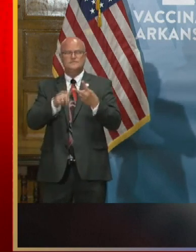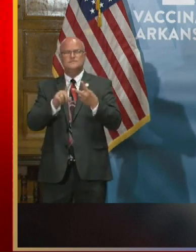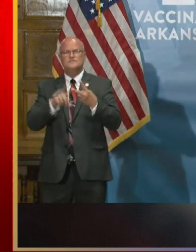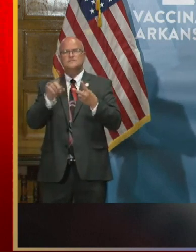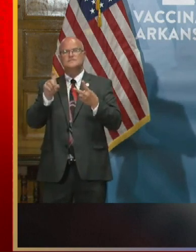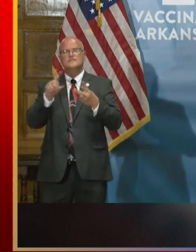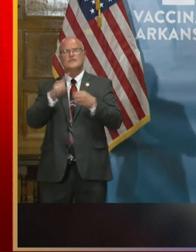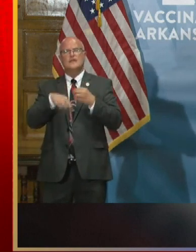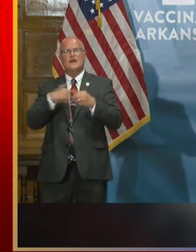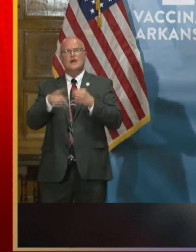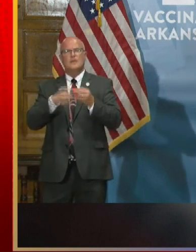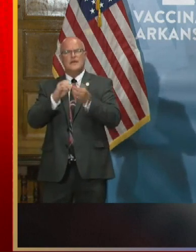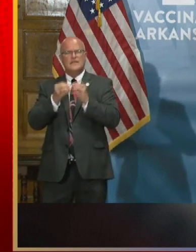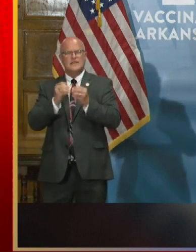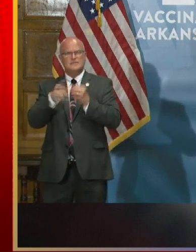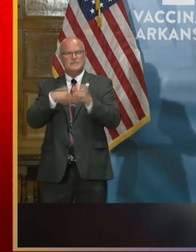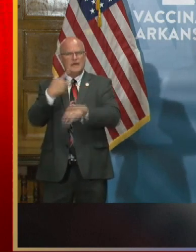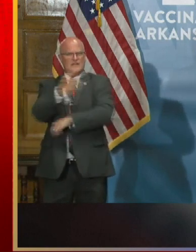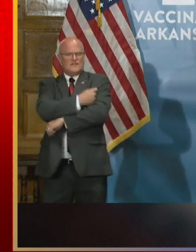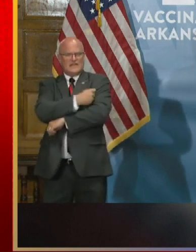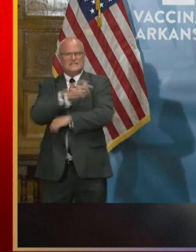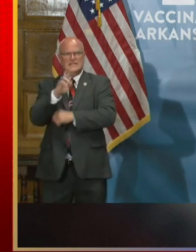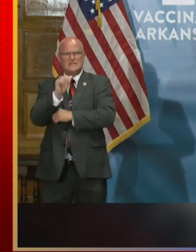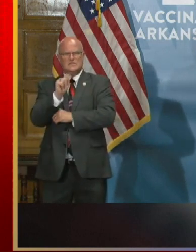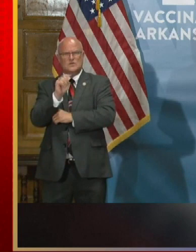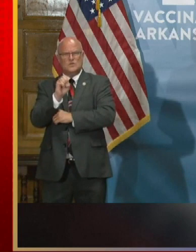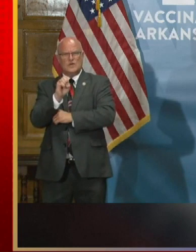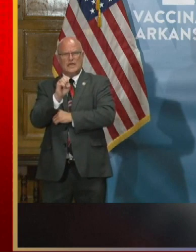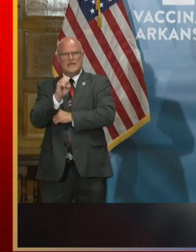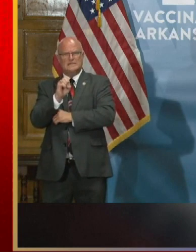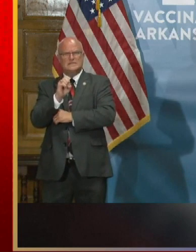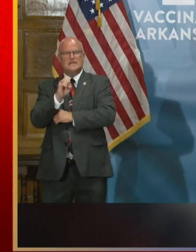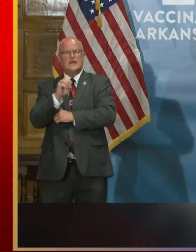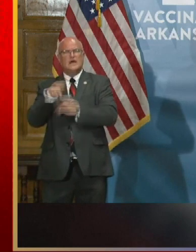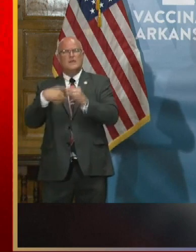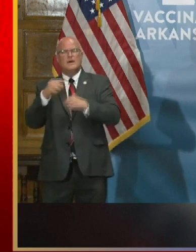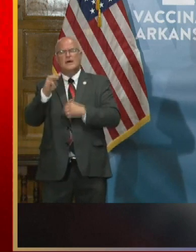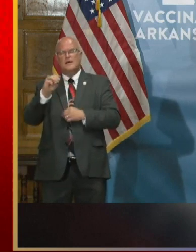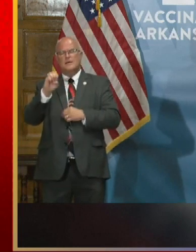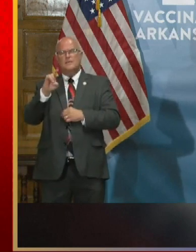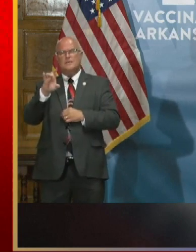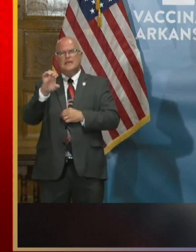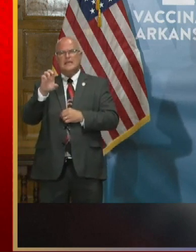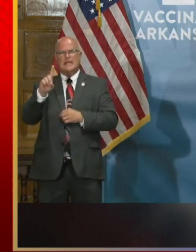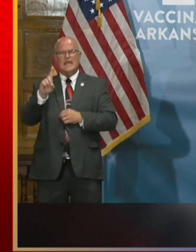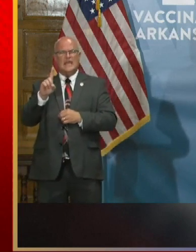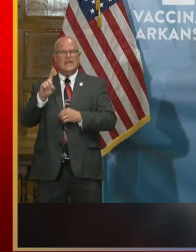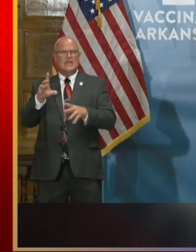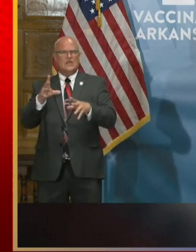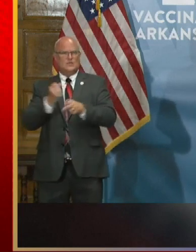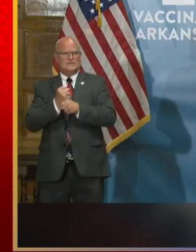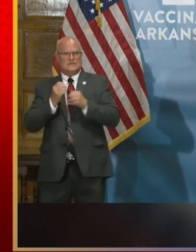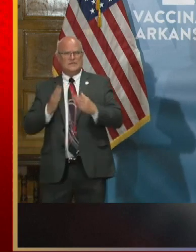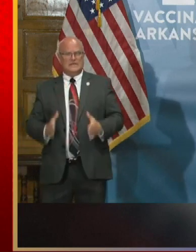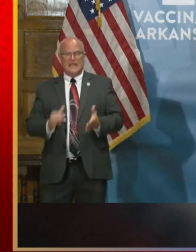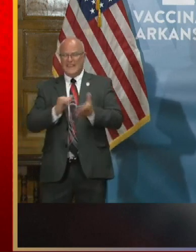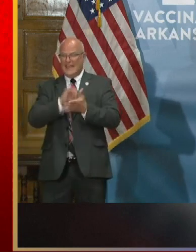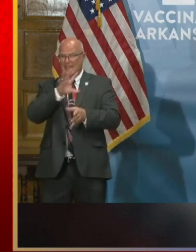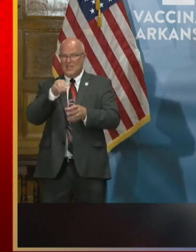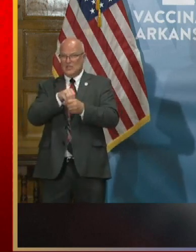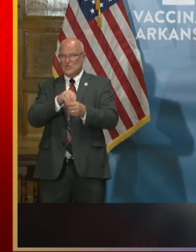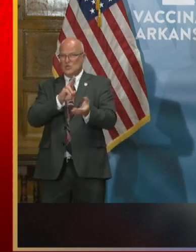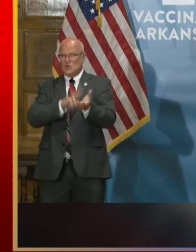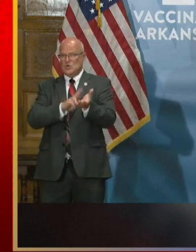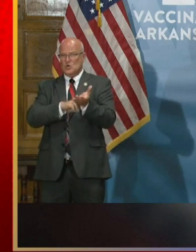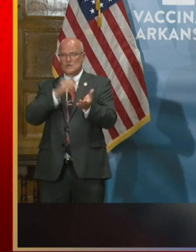second question is about the figures you gave regarding the vaccination rates among traditional Medicaid recipients. I wonder if that's inclusive of nursing home and